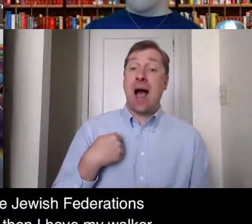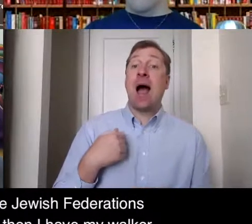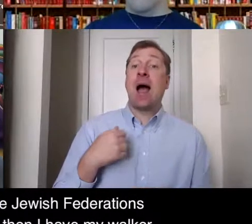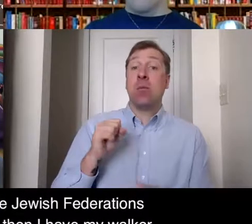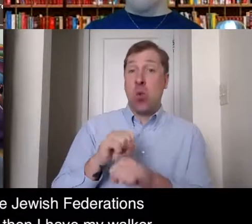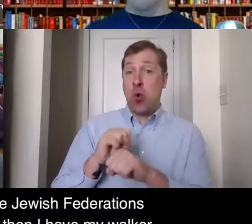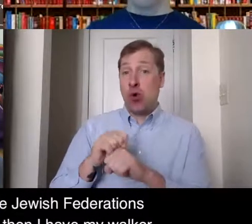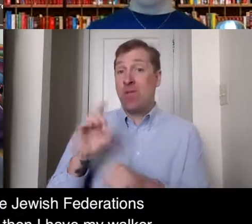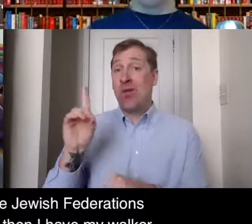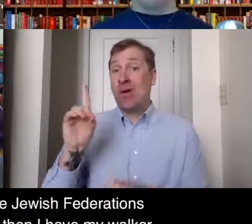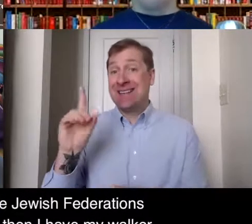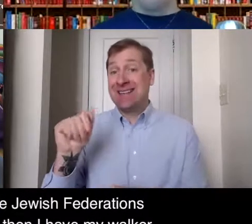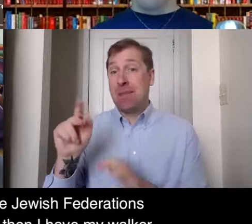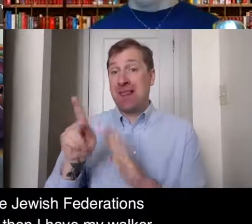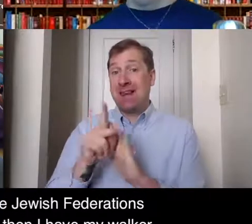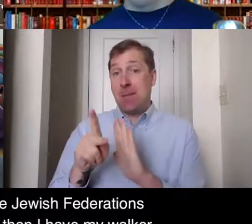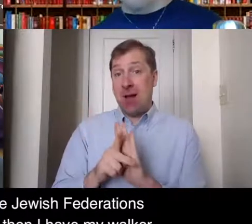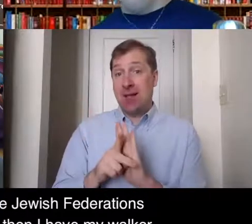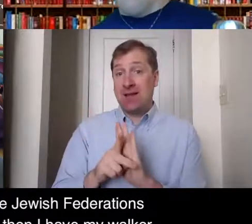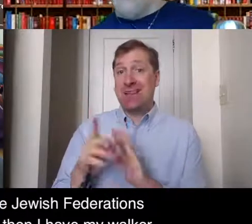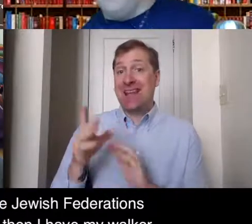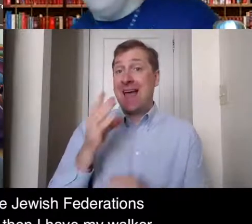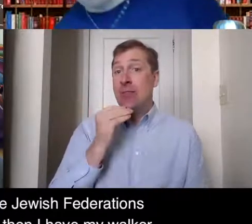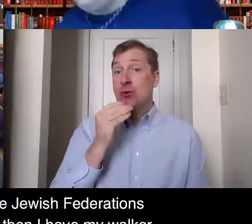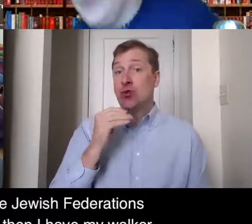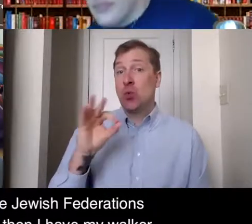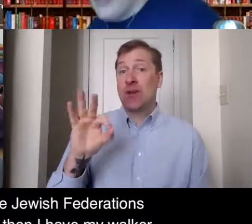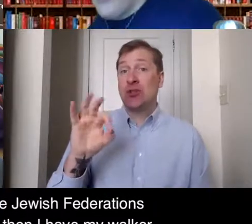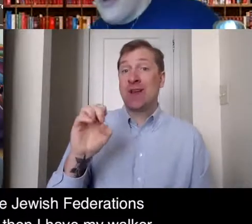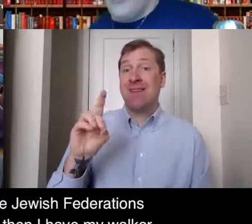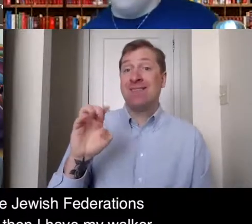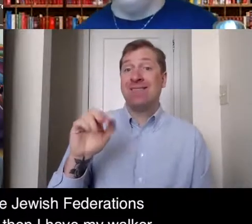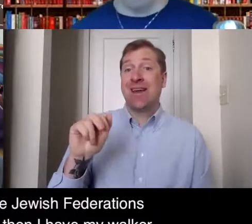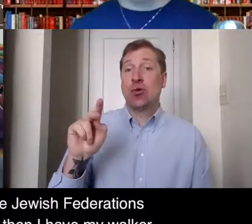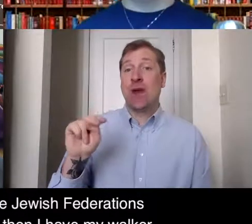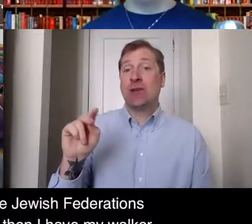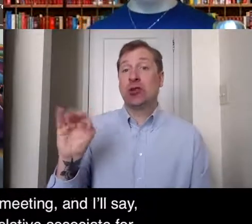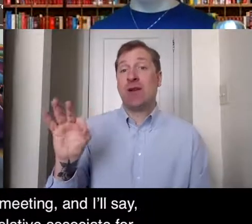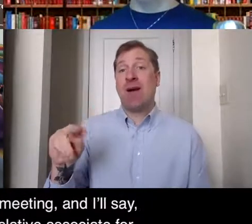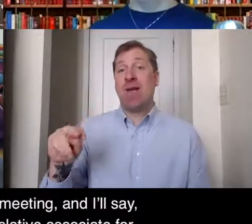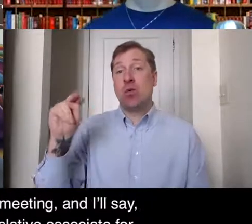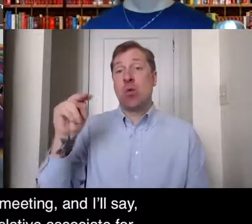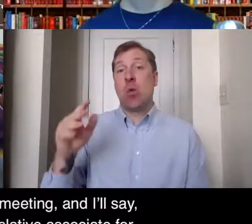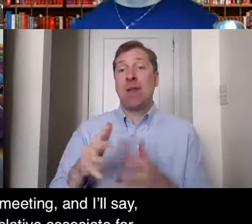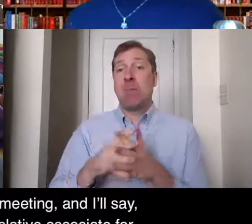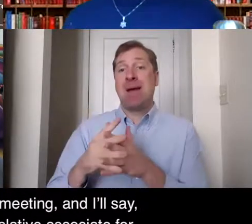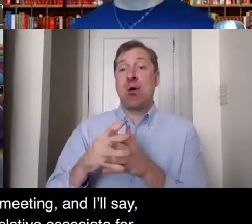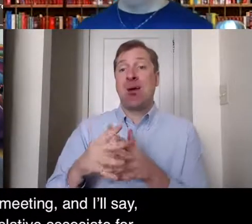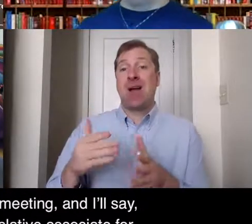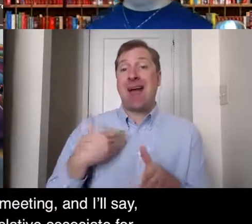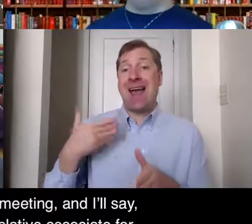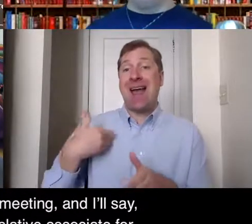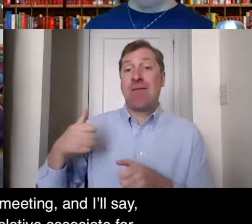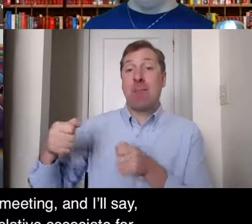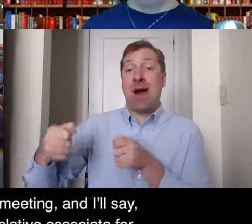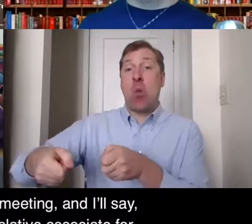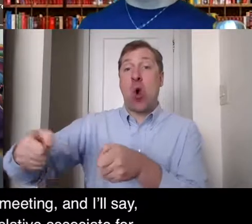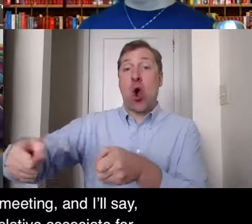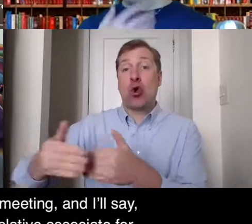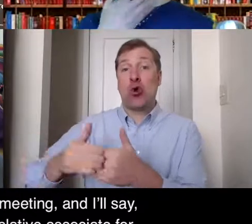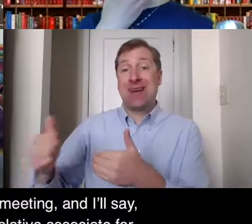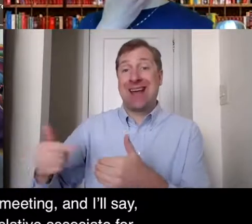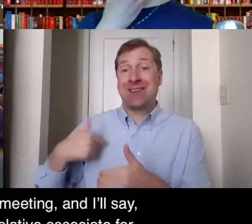at the Jewish Federations of North America. And then I have my walker next to me in a Hill meeting, and I'll